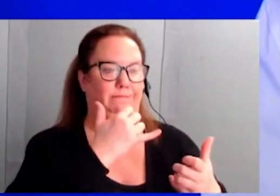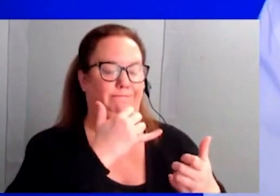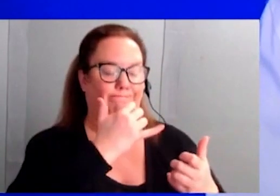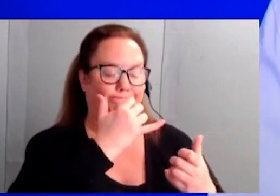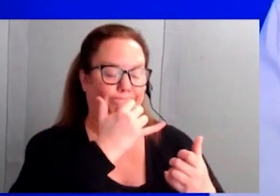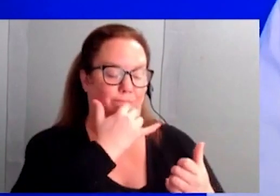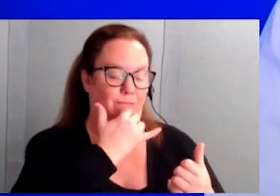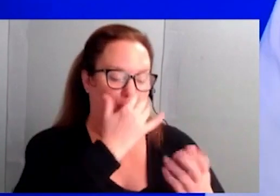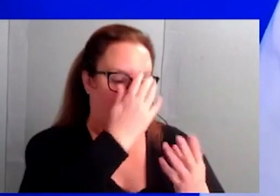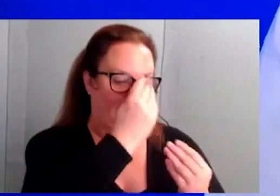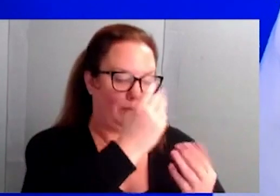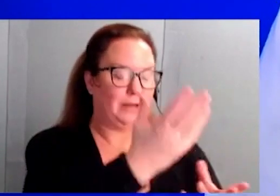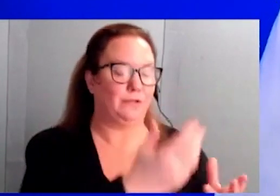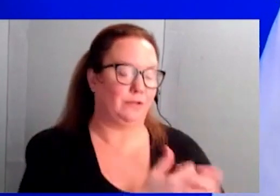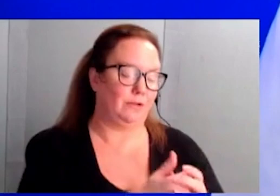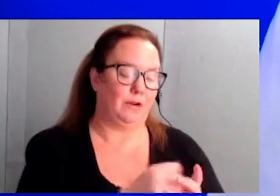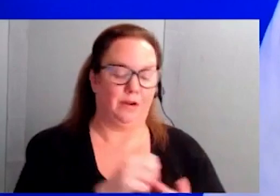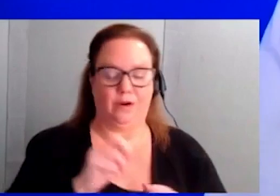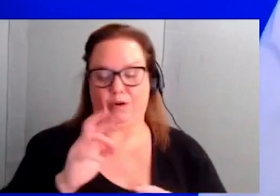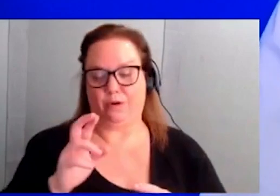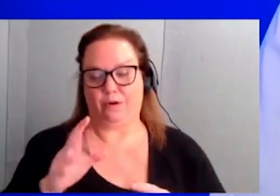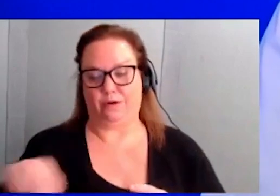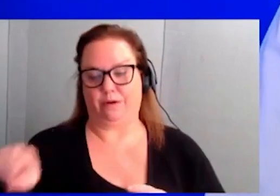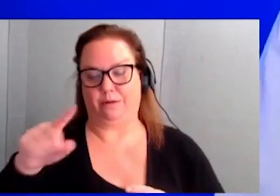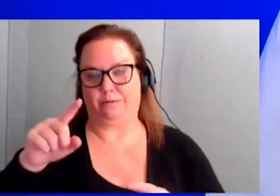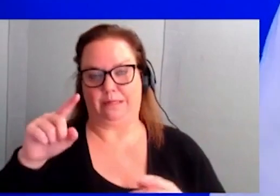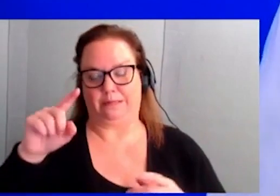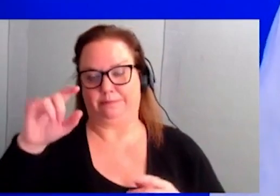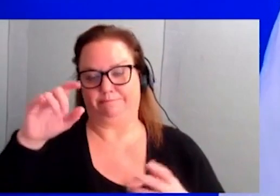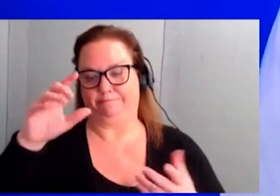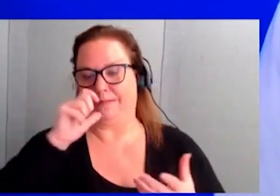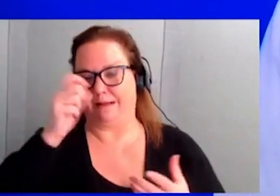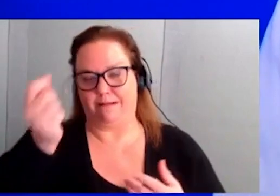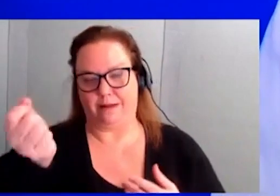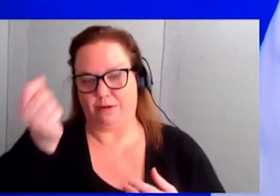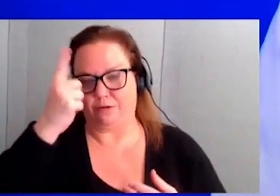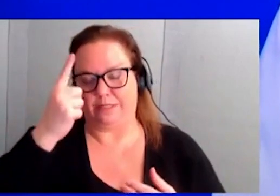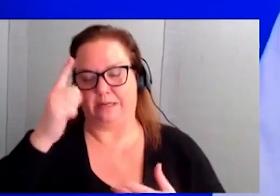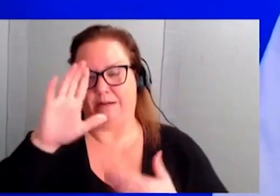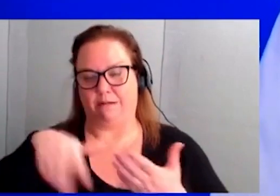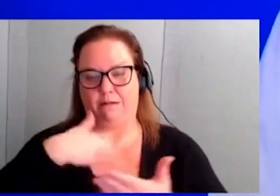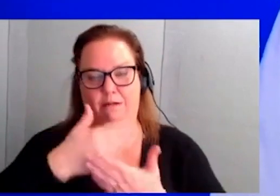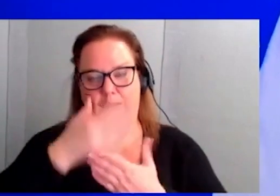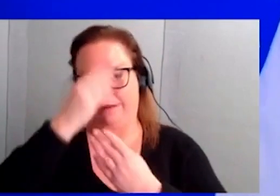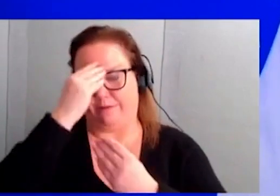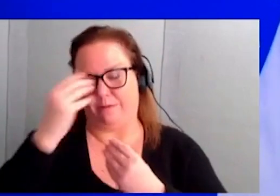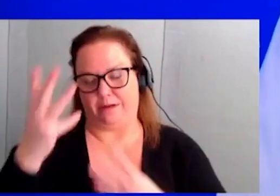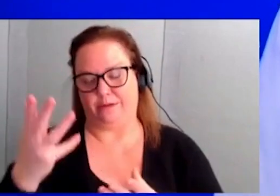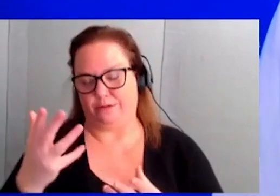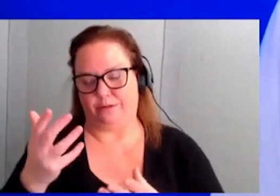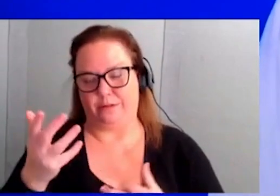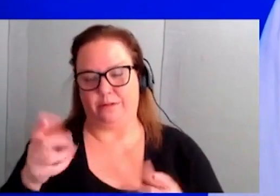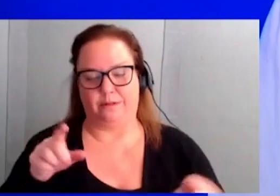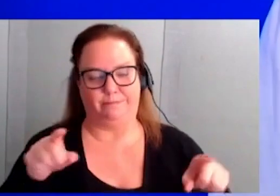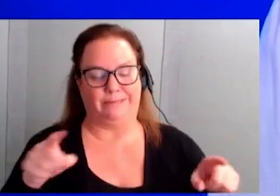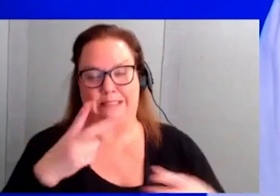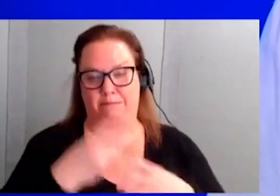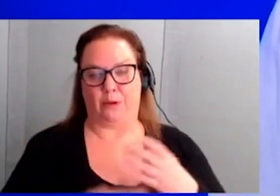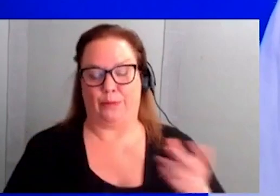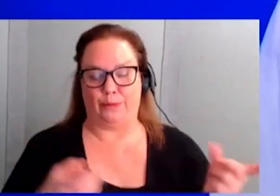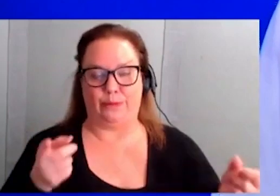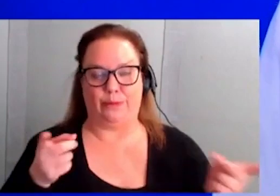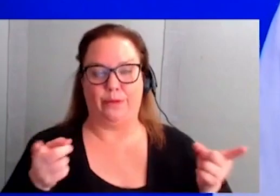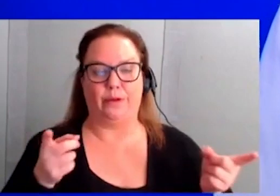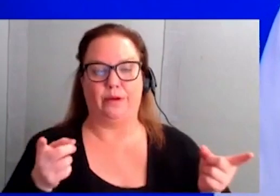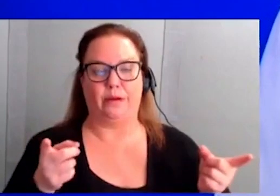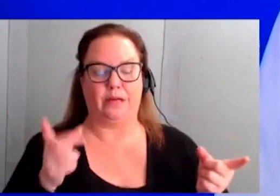that misinformation, or just because of ignorance and not understanding the full data set. It's a combination. But what we can tell you is that, just as we heard